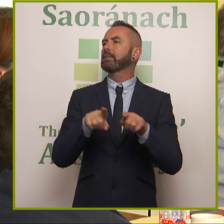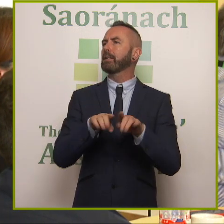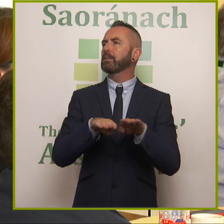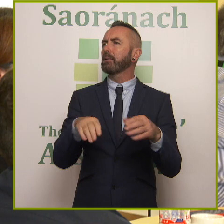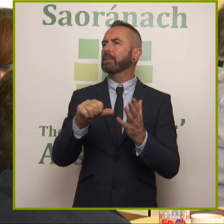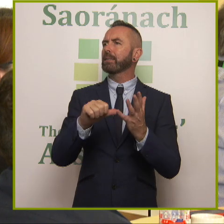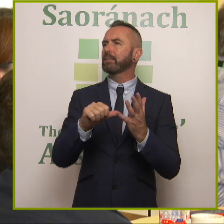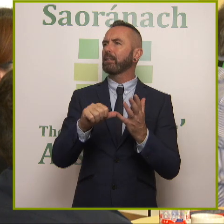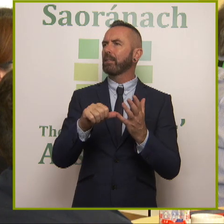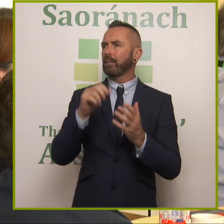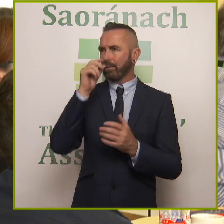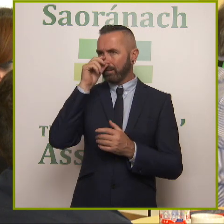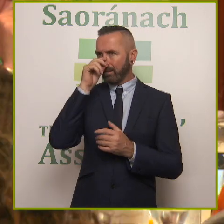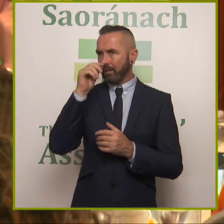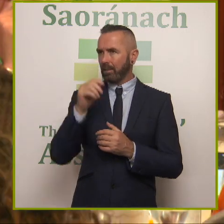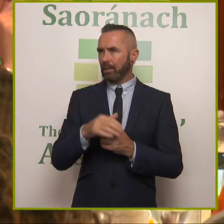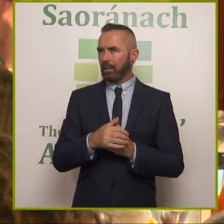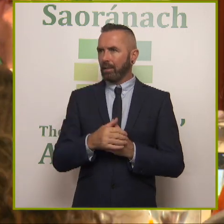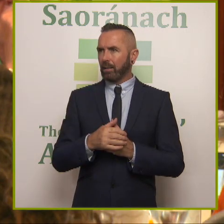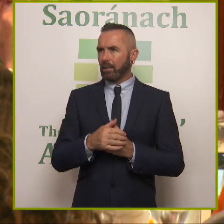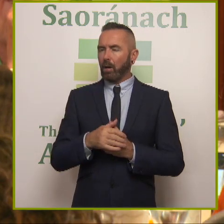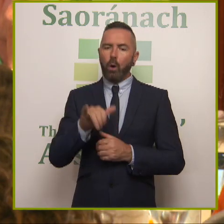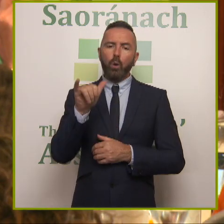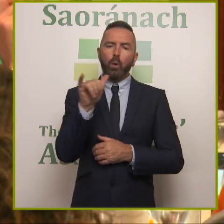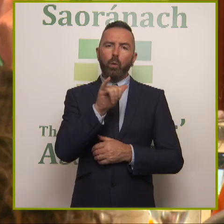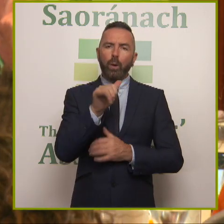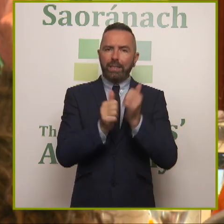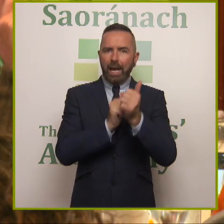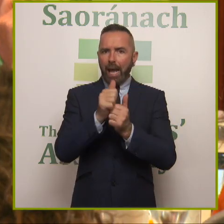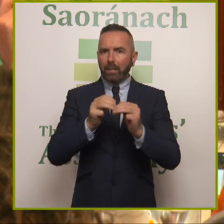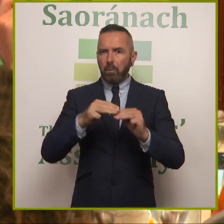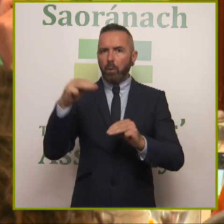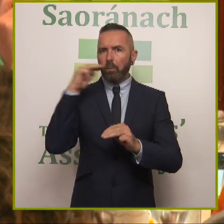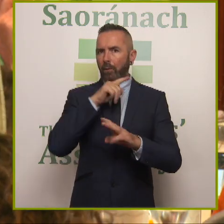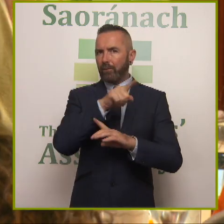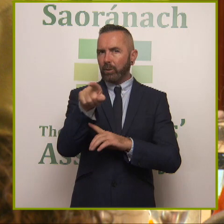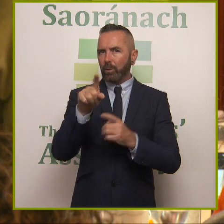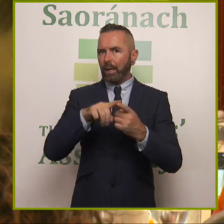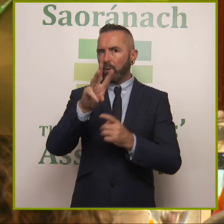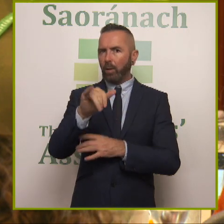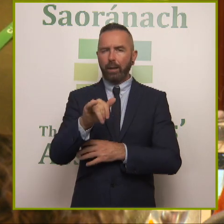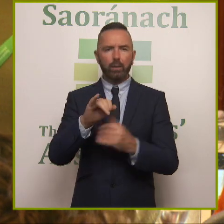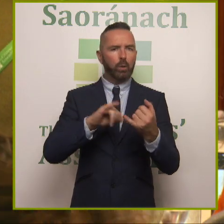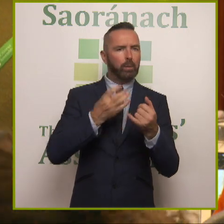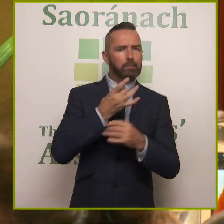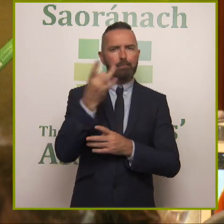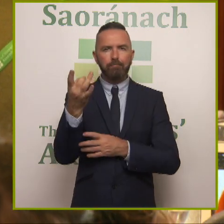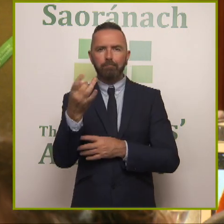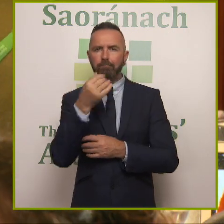Hi. Which call to action is most important to you and why? And can I direct that